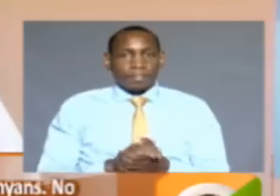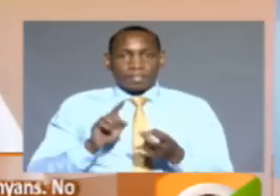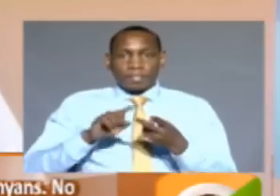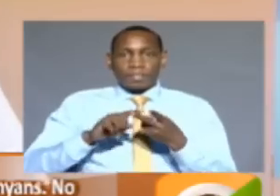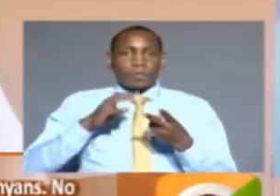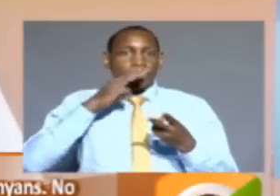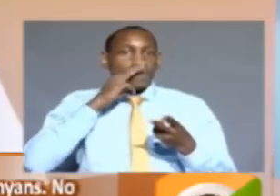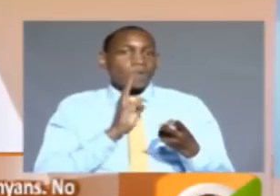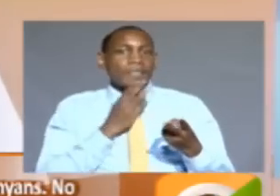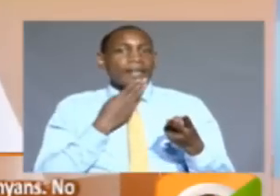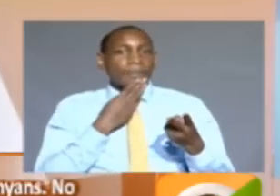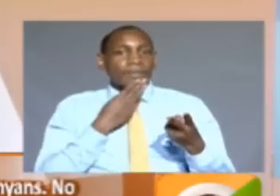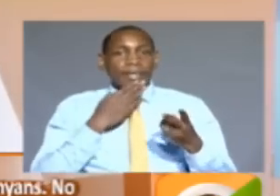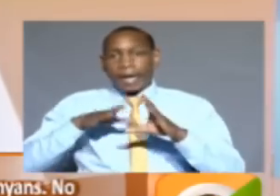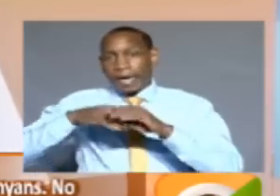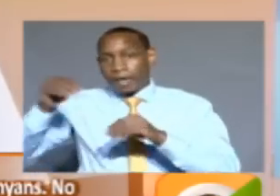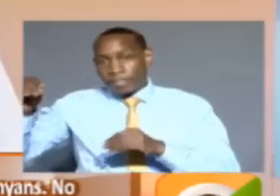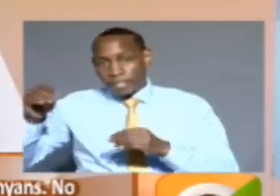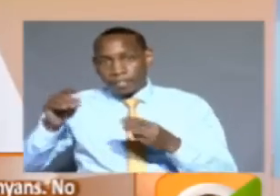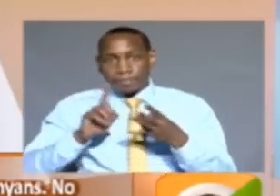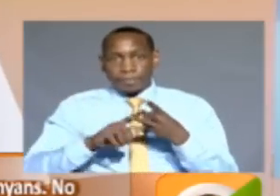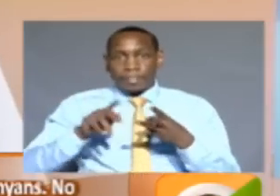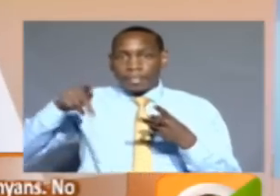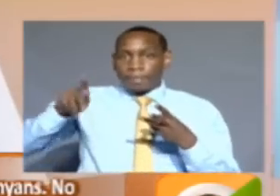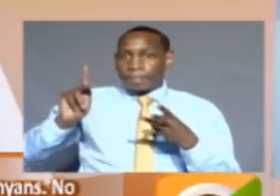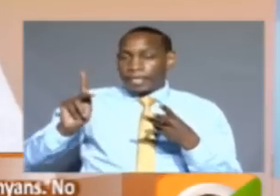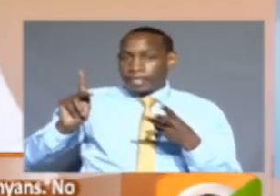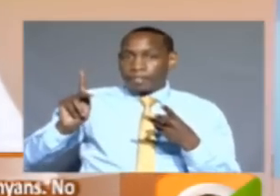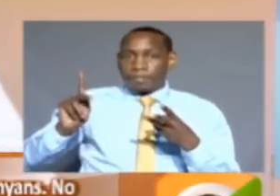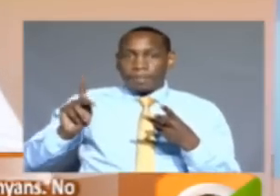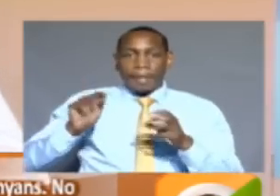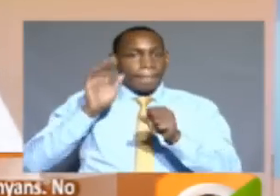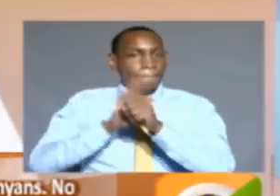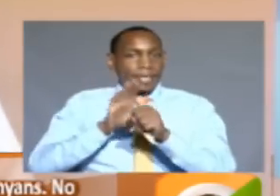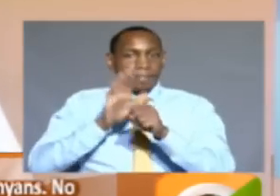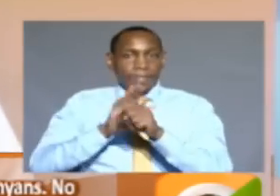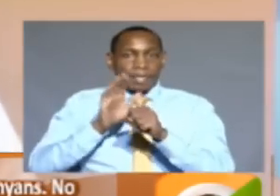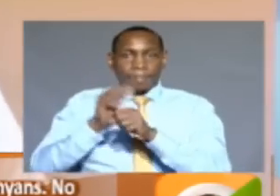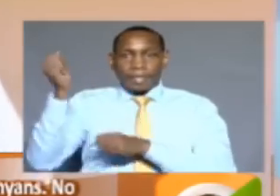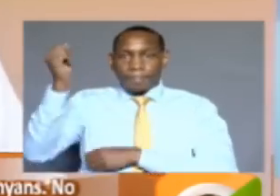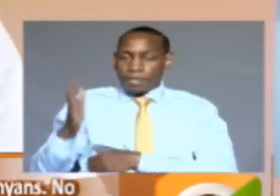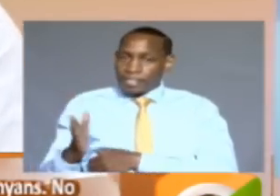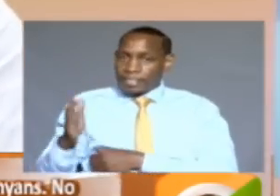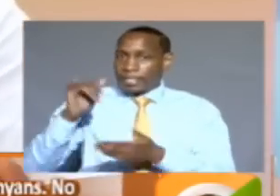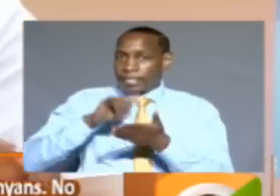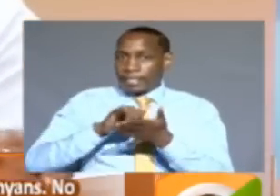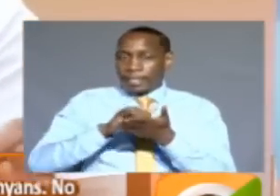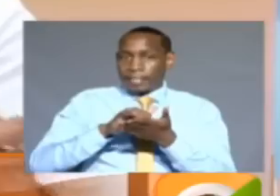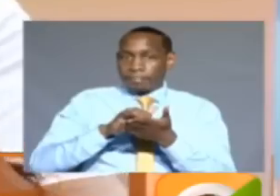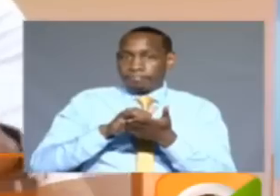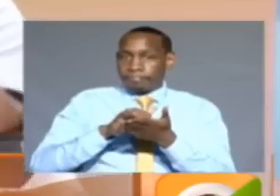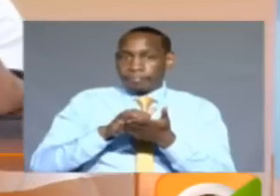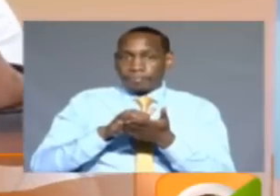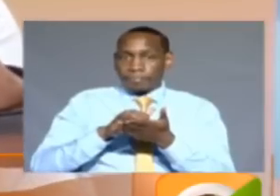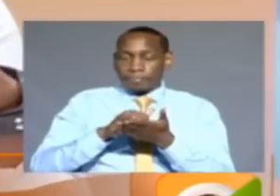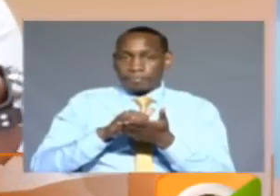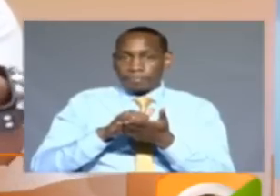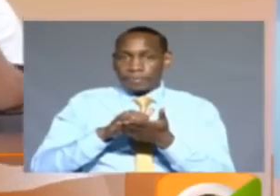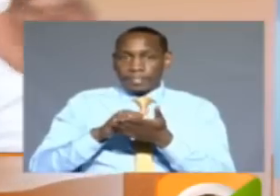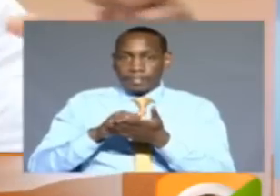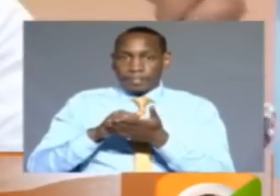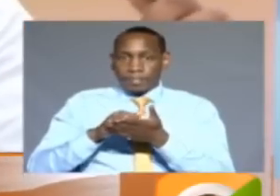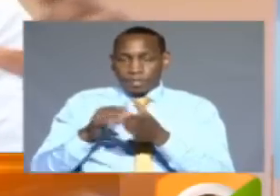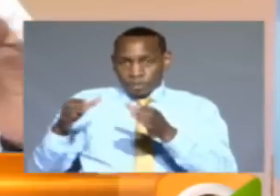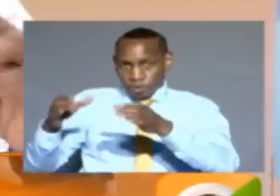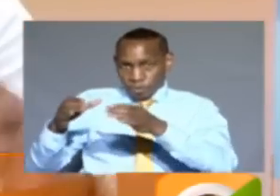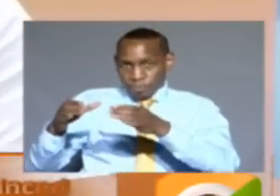Musalia Mudavadi is out there. Peter Kenneth. There are so many of those politicians that are just, and it's a generation, it's a